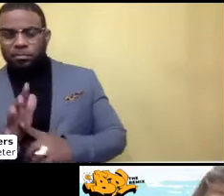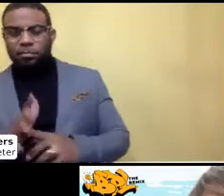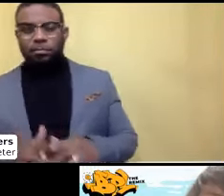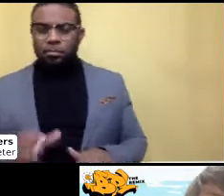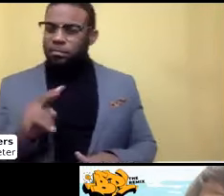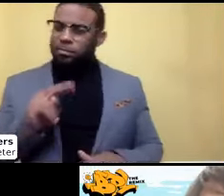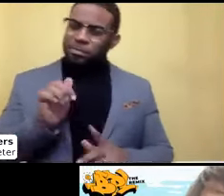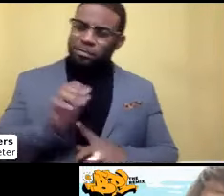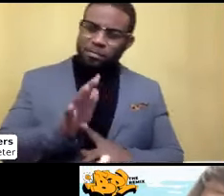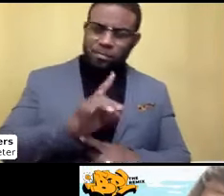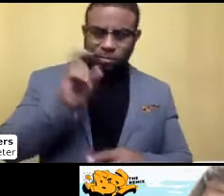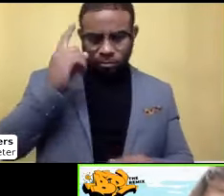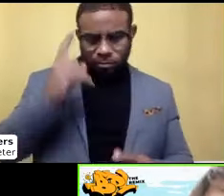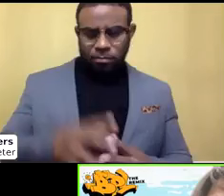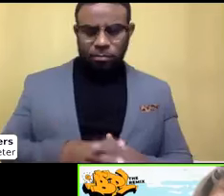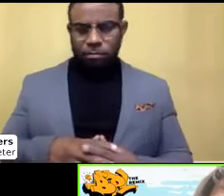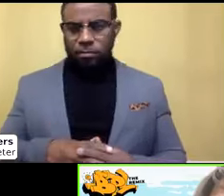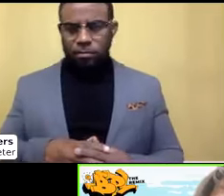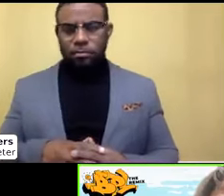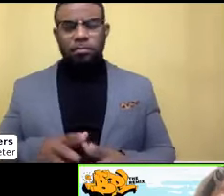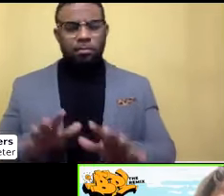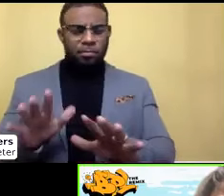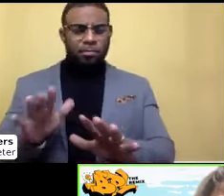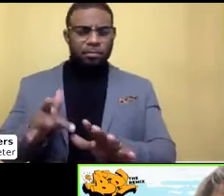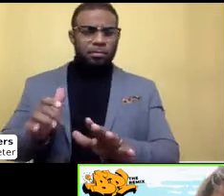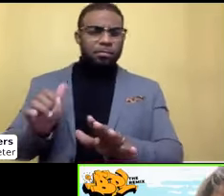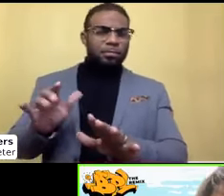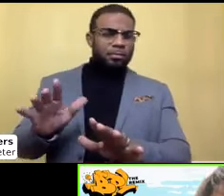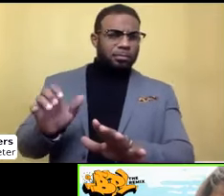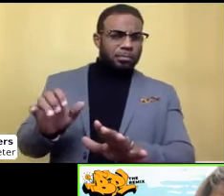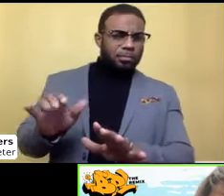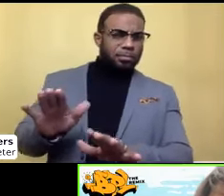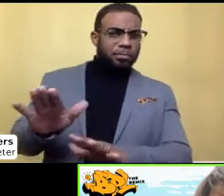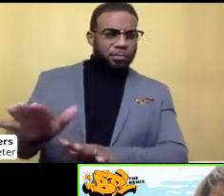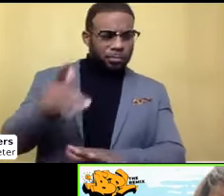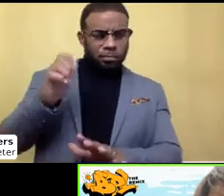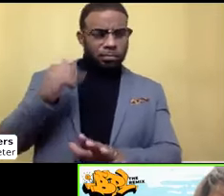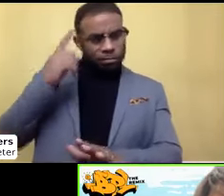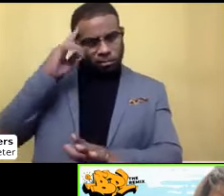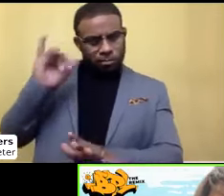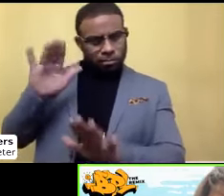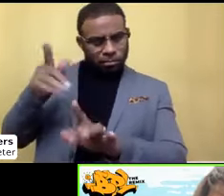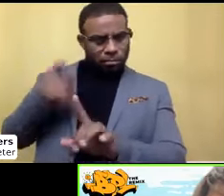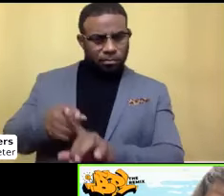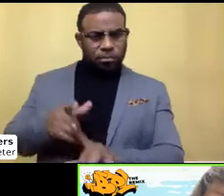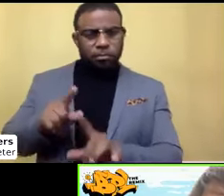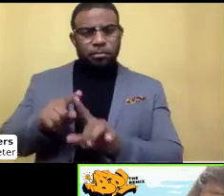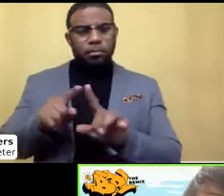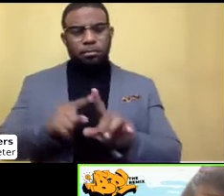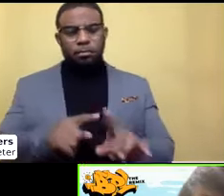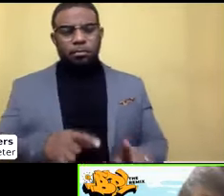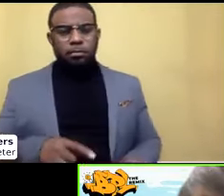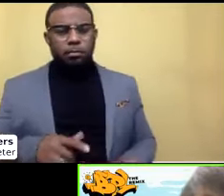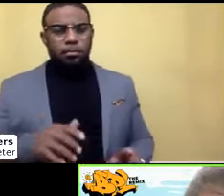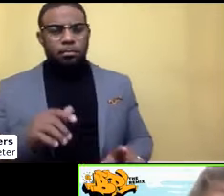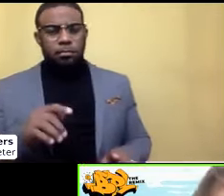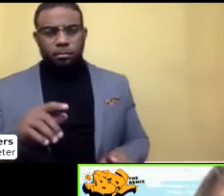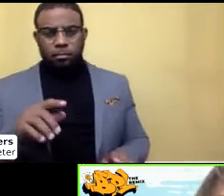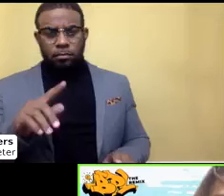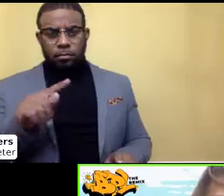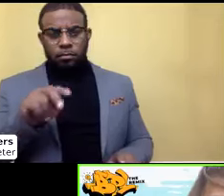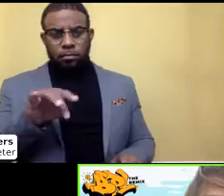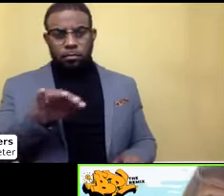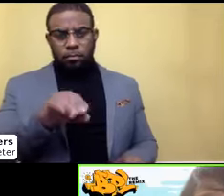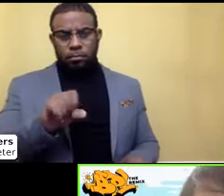are unpopular governments. Well, but let me just, I want to step in because I think that's a great point, but also Travis Young in